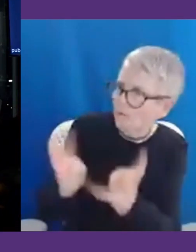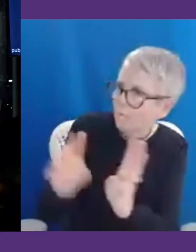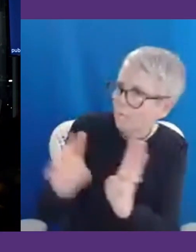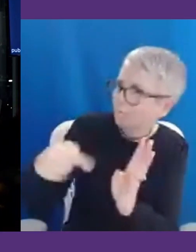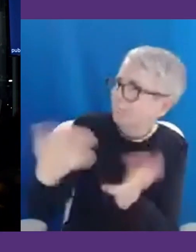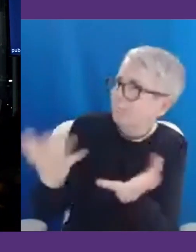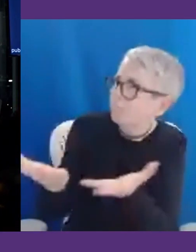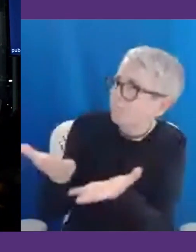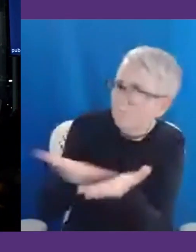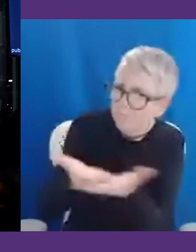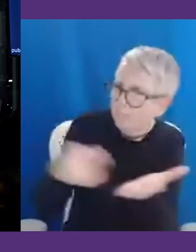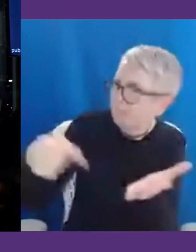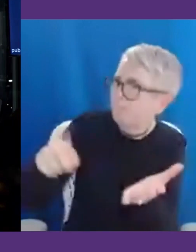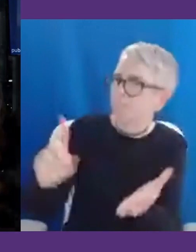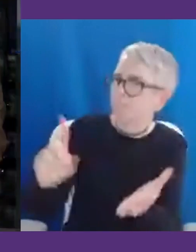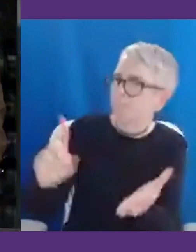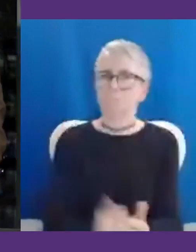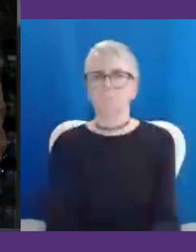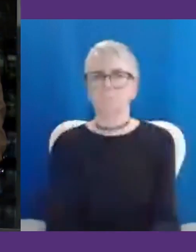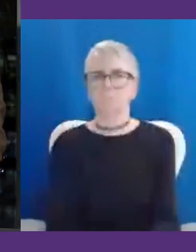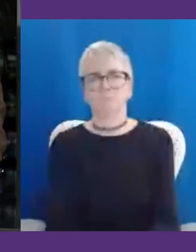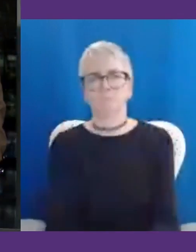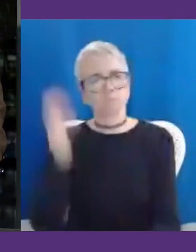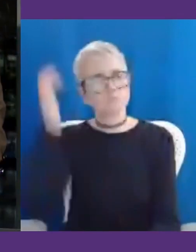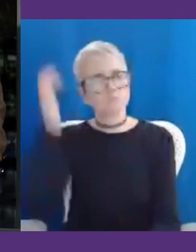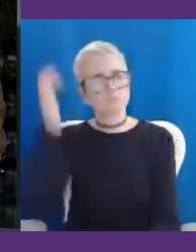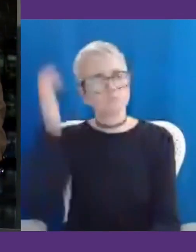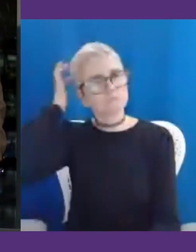As I was saying before,